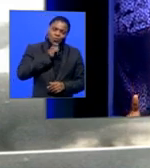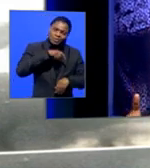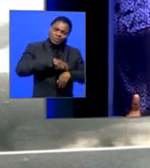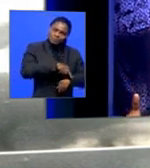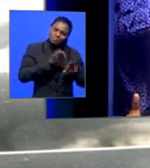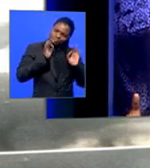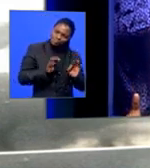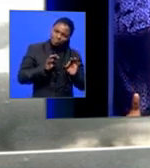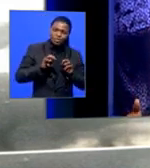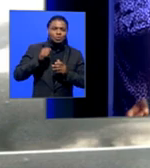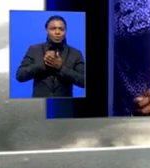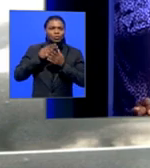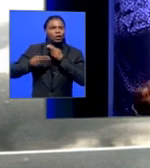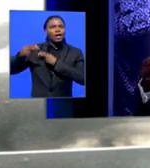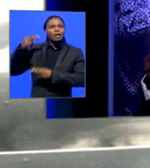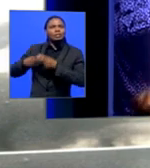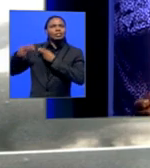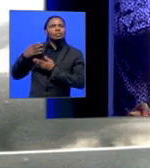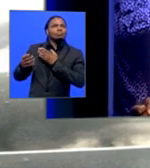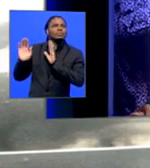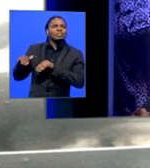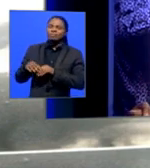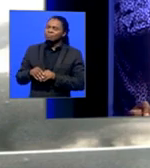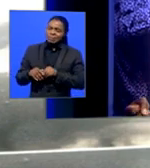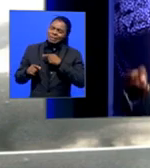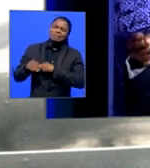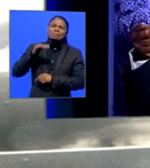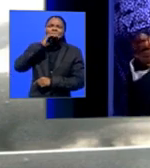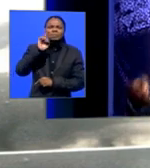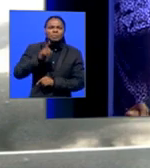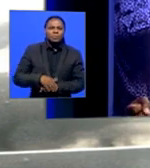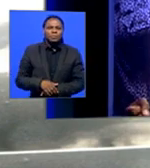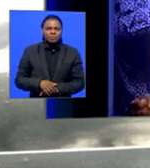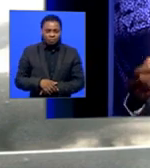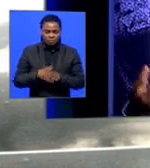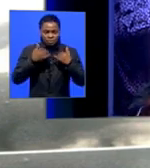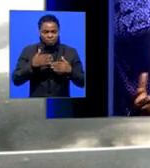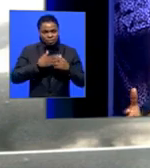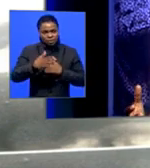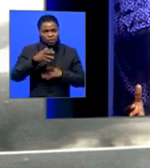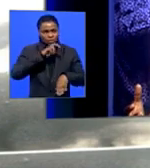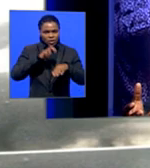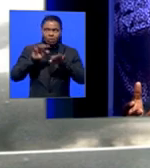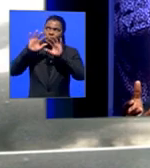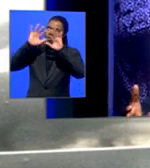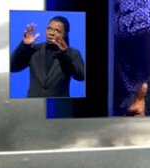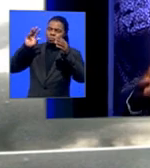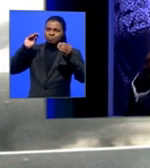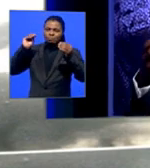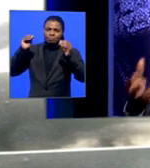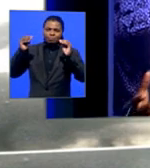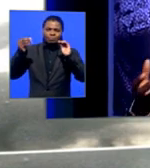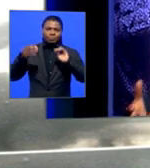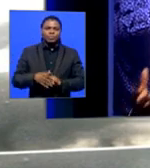celebrate this heritage tapestry, but to say that what it means to us, currently, let's reshape the world. Yeah.